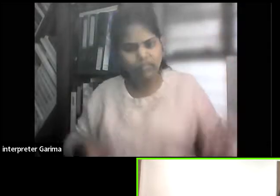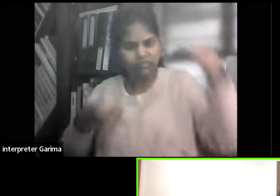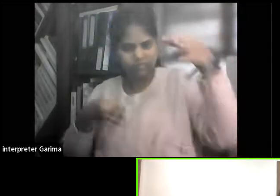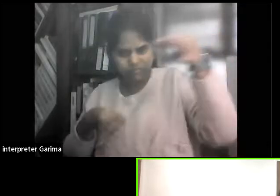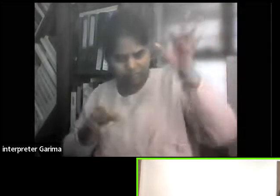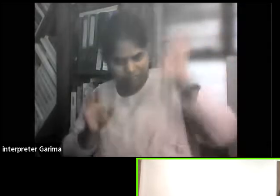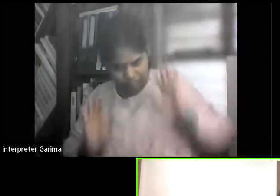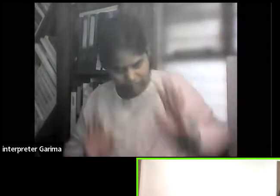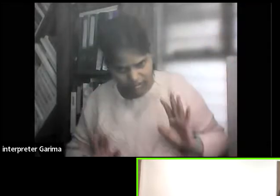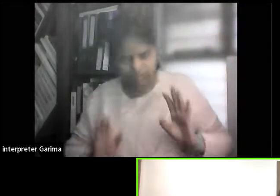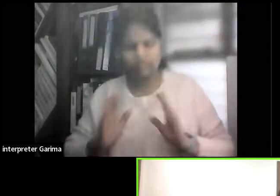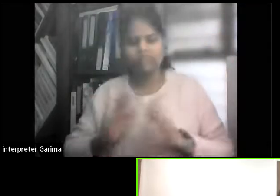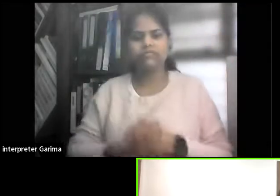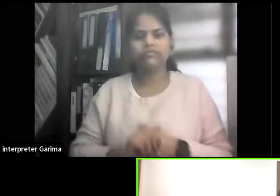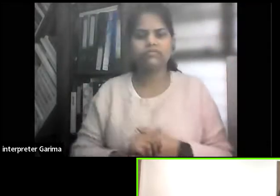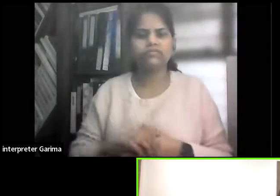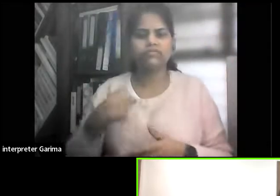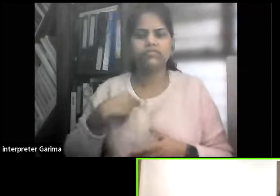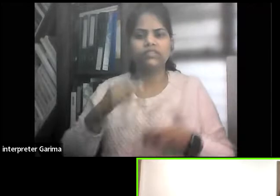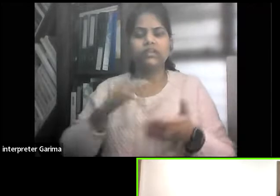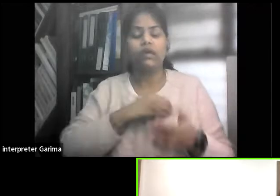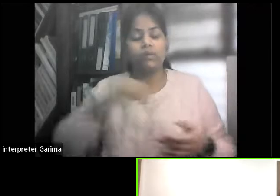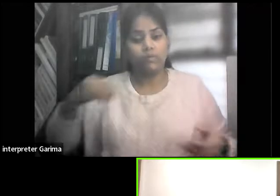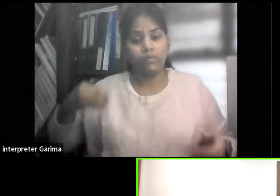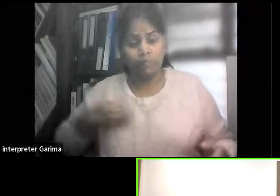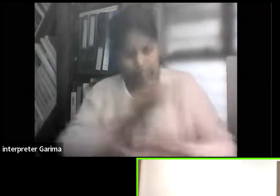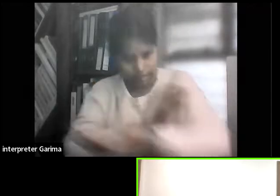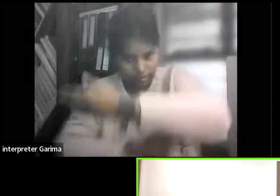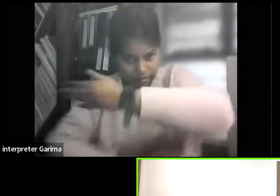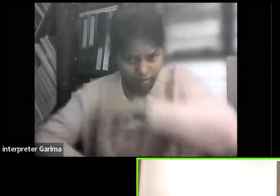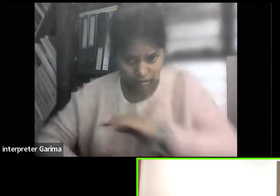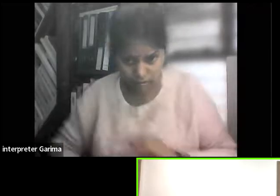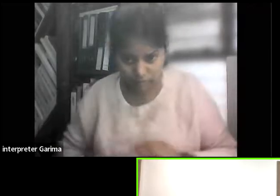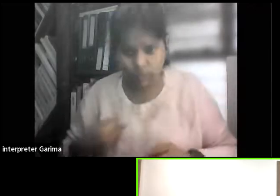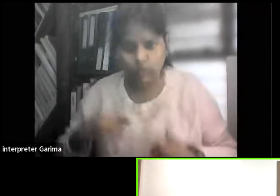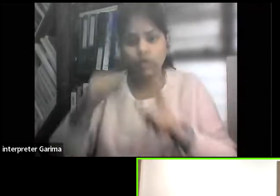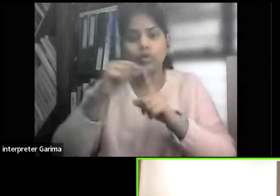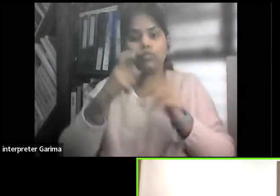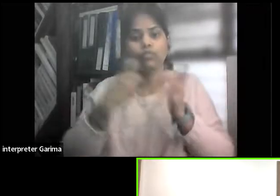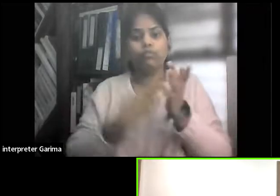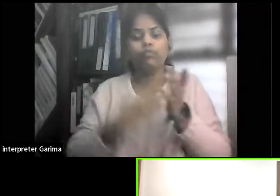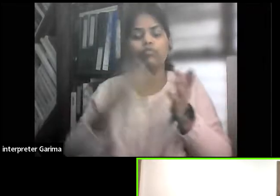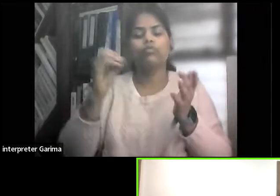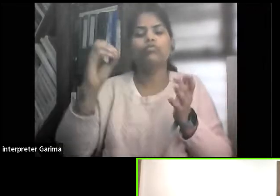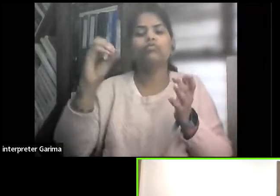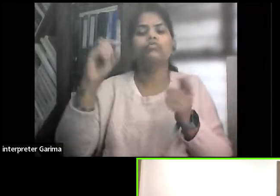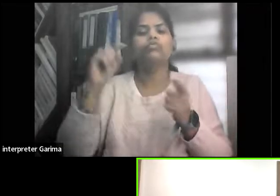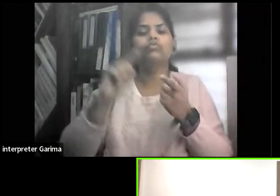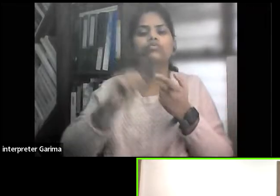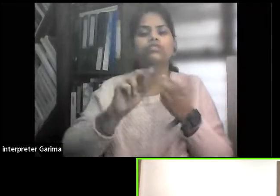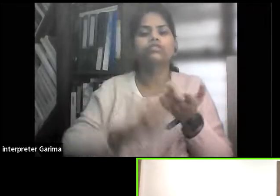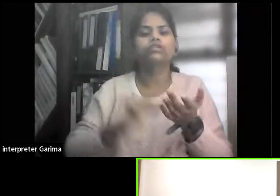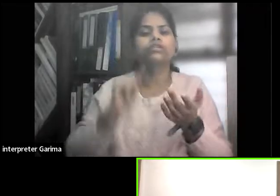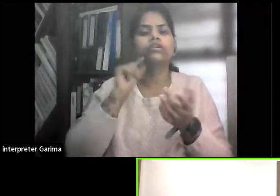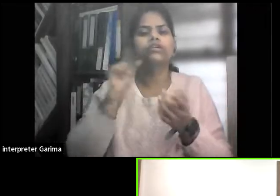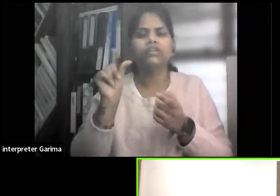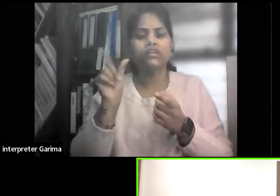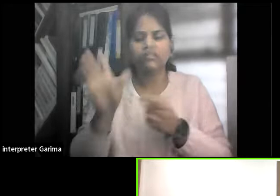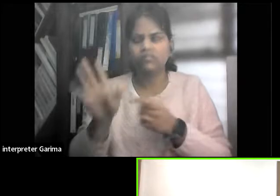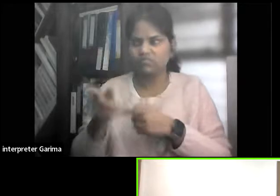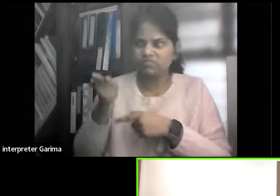presence of people with medical disability who occupy the proscenium and the manner in which they apparently threaten the